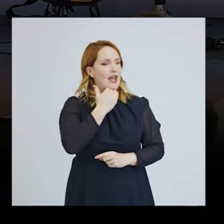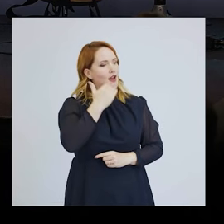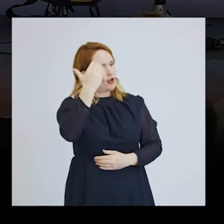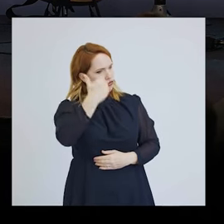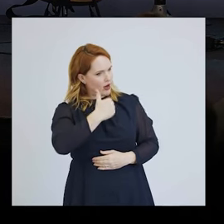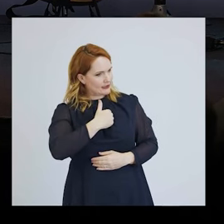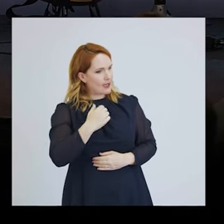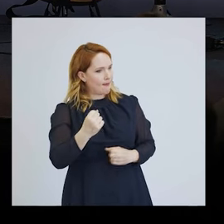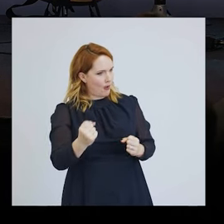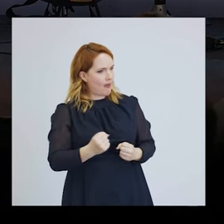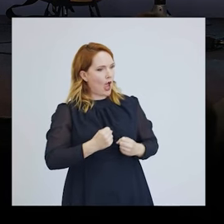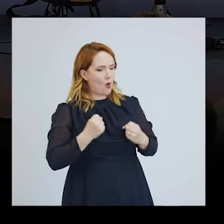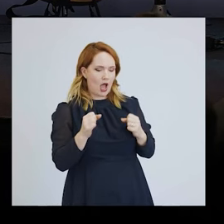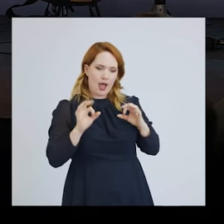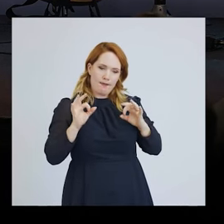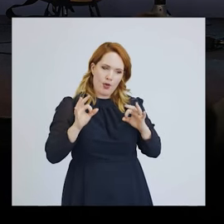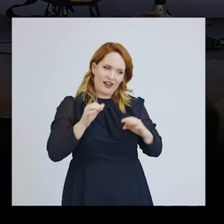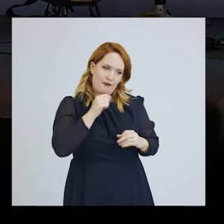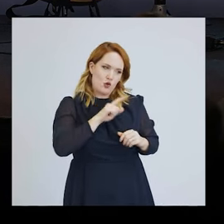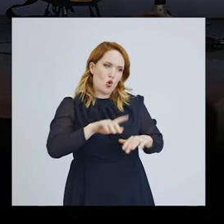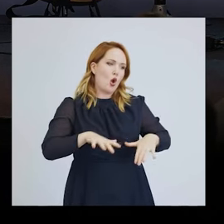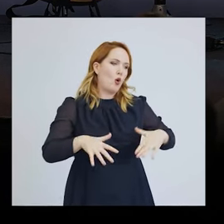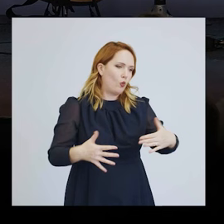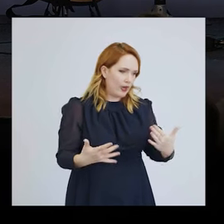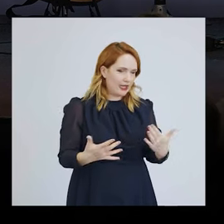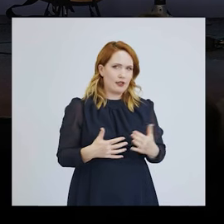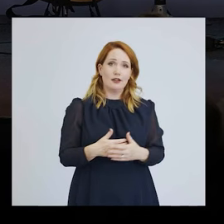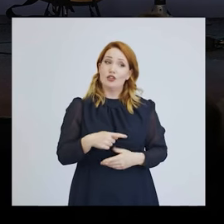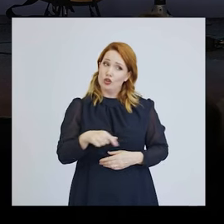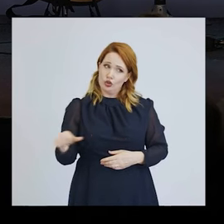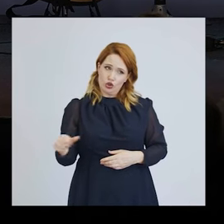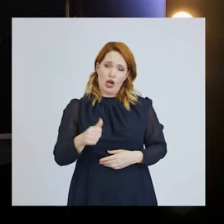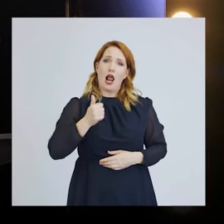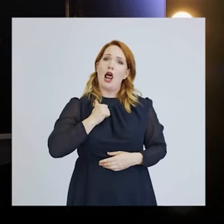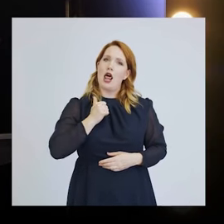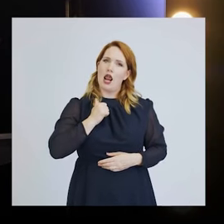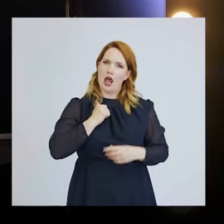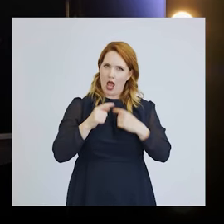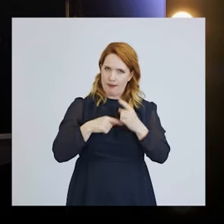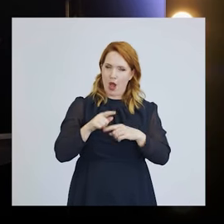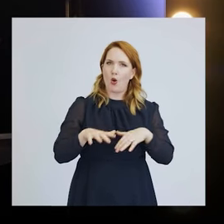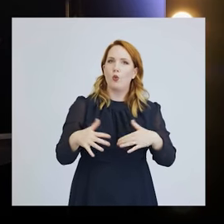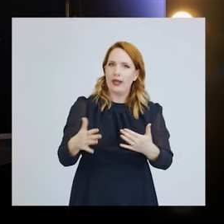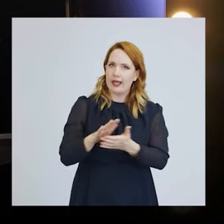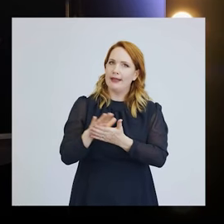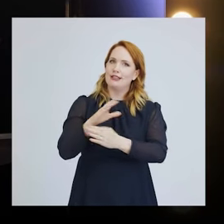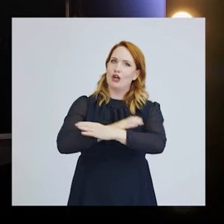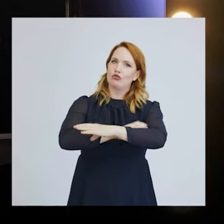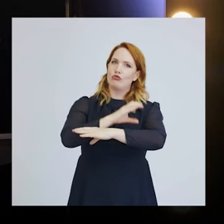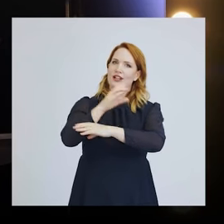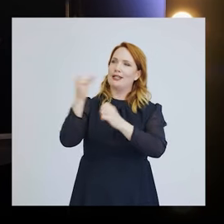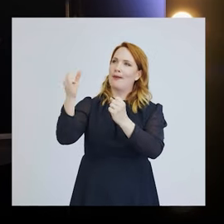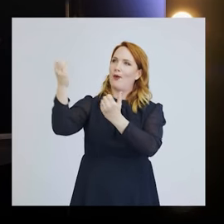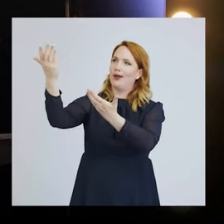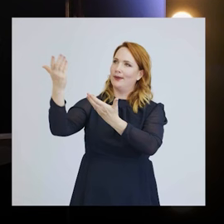to me, my grace is sufficient for you, for my power is made perfect in weakness. Therefore, I will boast all the more gladly about